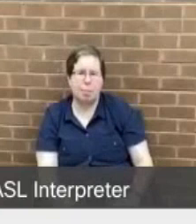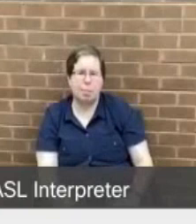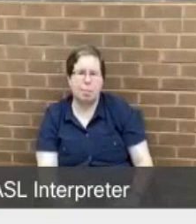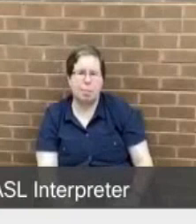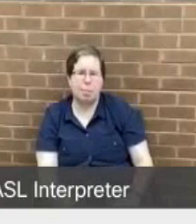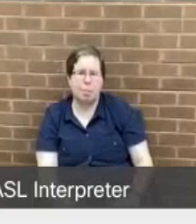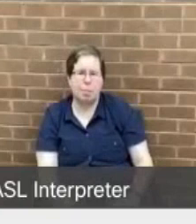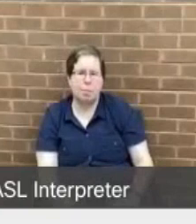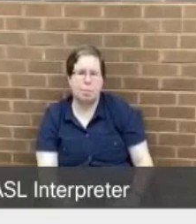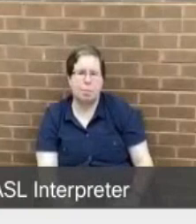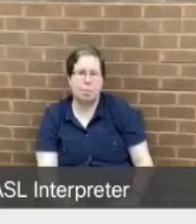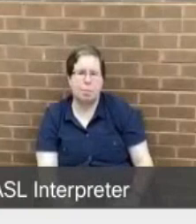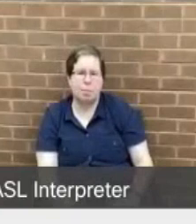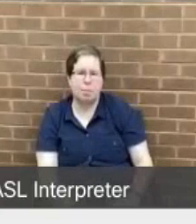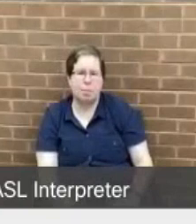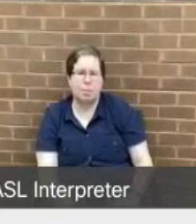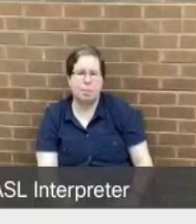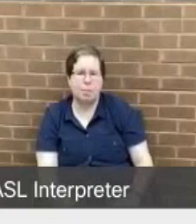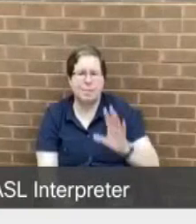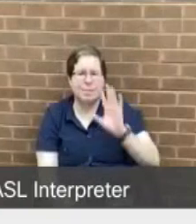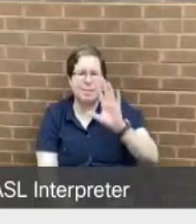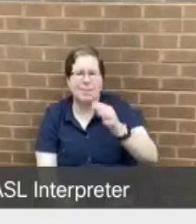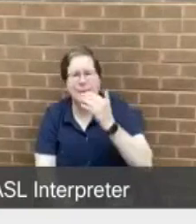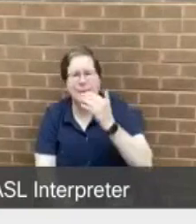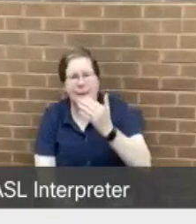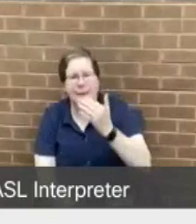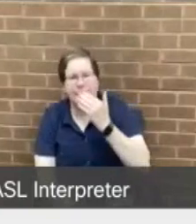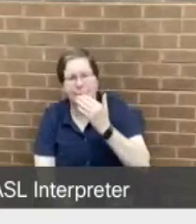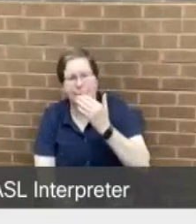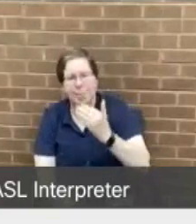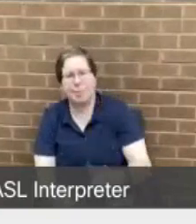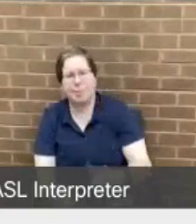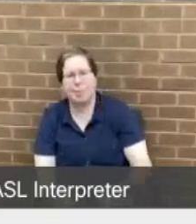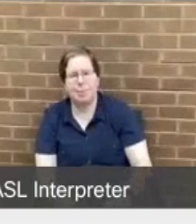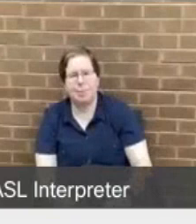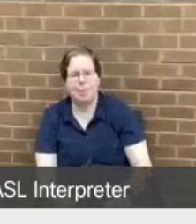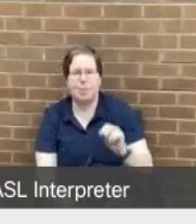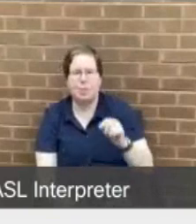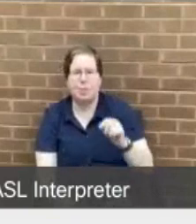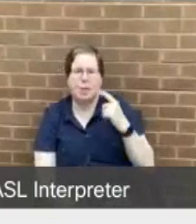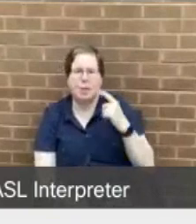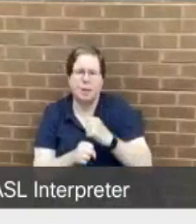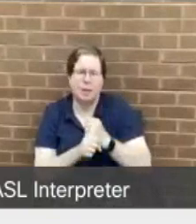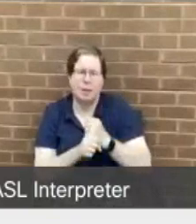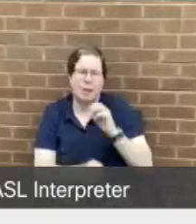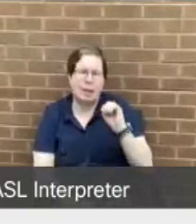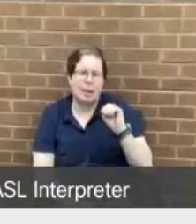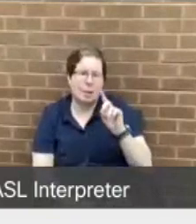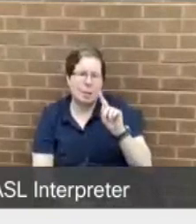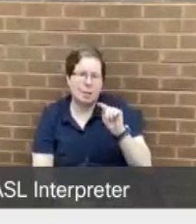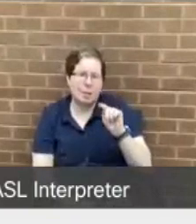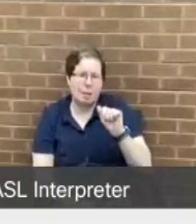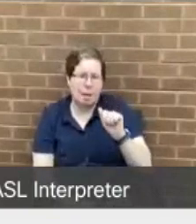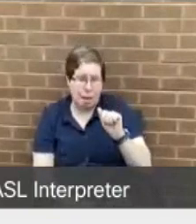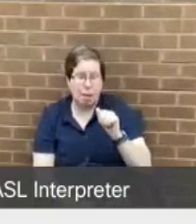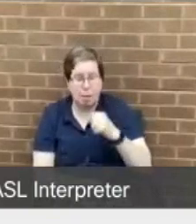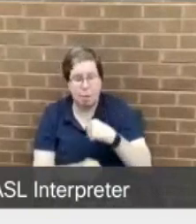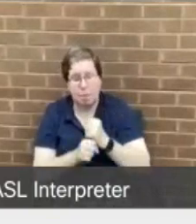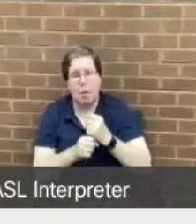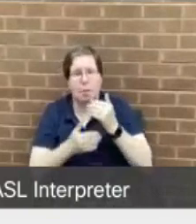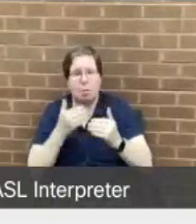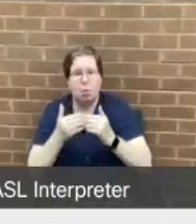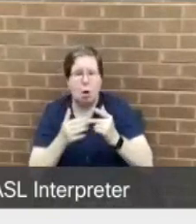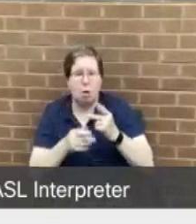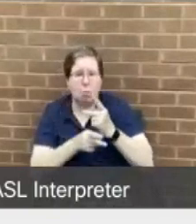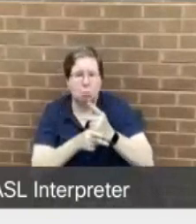Okay, just making sure. Thank you, Tim. Thank you, Bruce. This past year, the MDTA made progress in preserving Maryland's